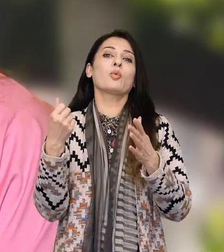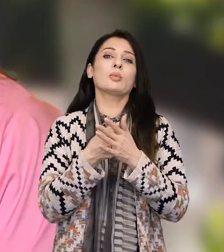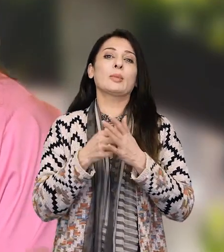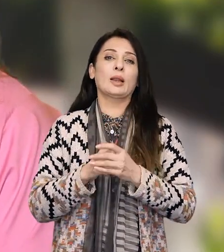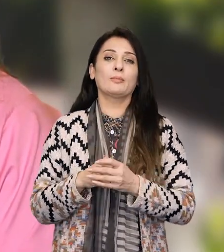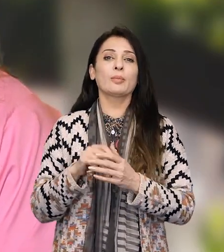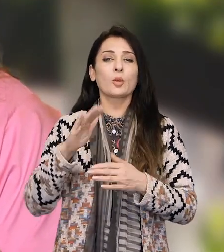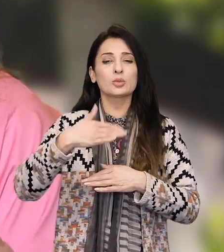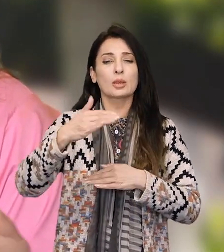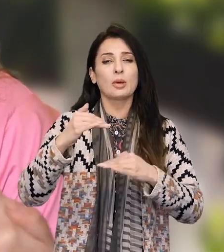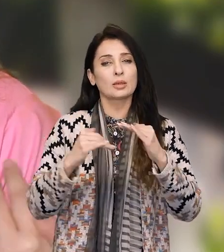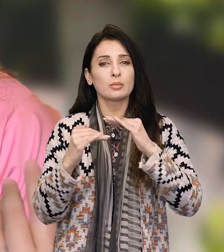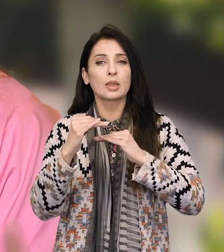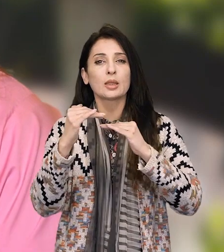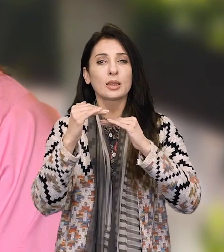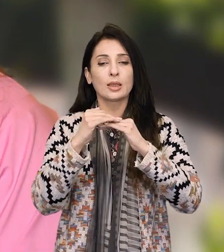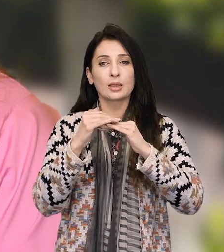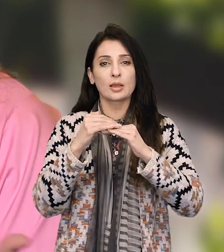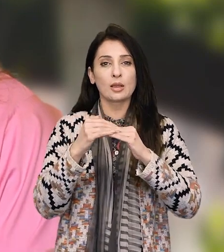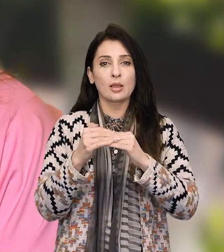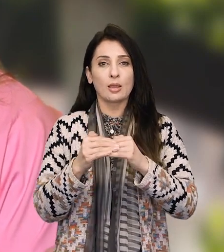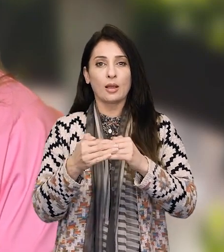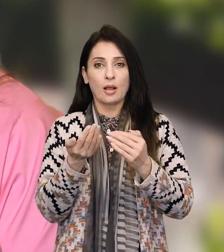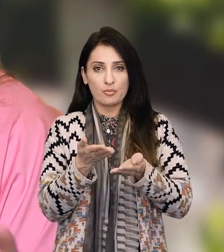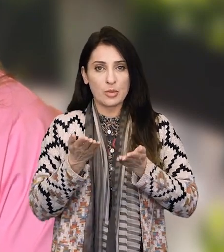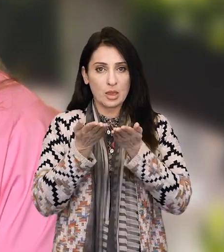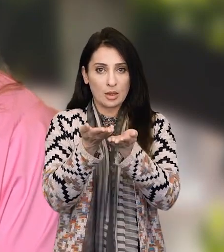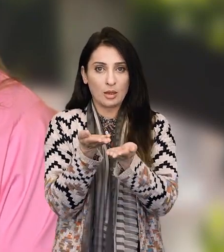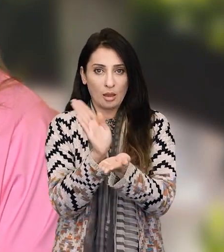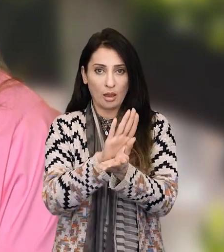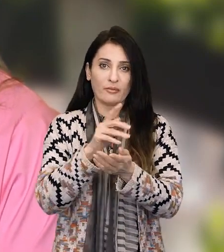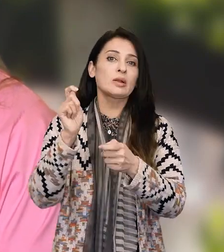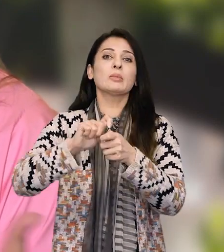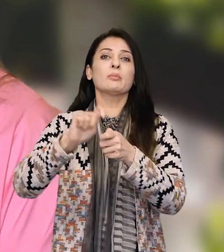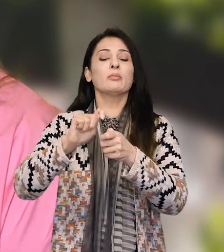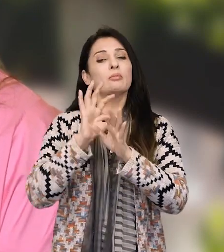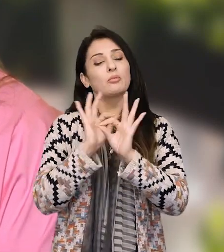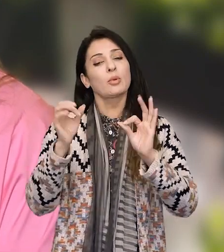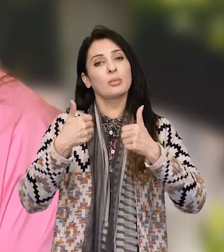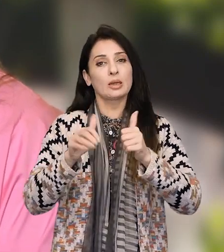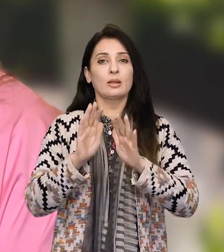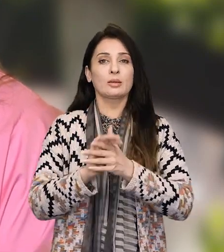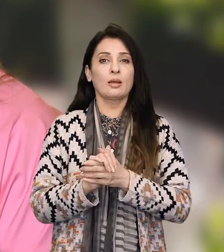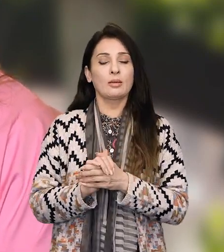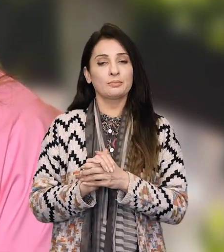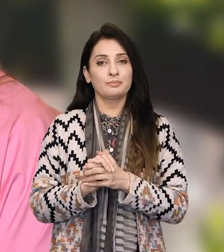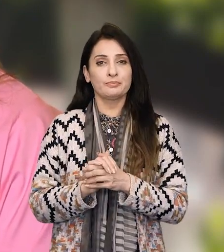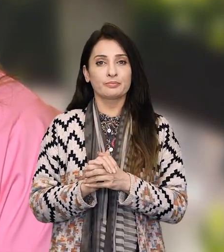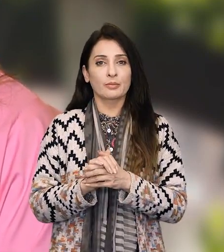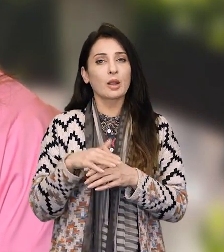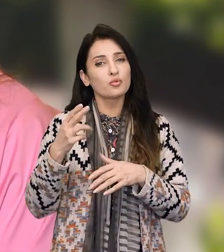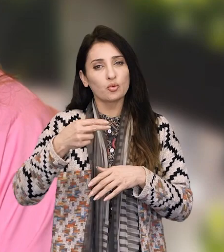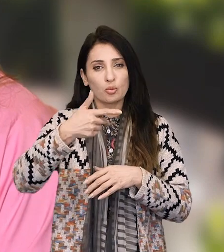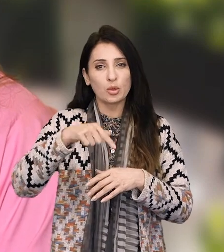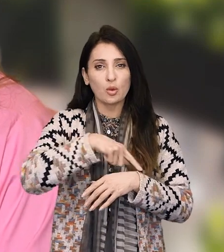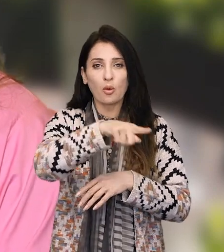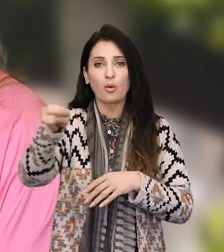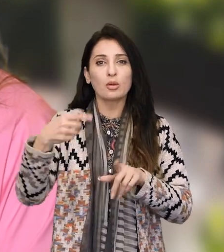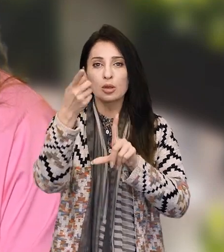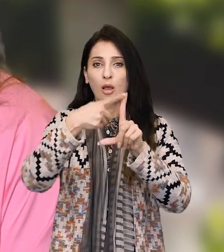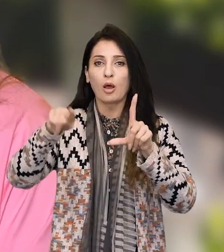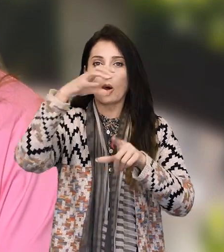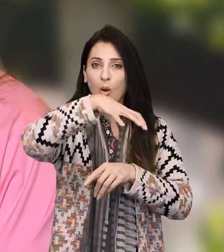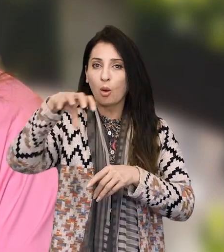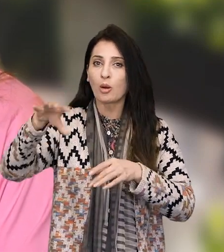brick oven. And bus brick ovens, you know, maximum I think jitne mashallah se restaurants